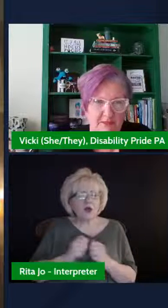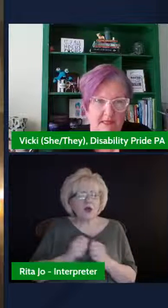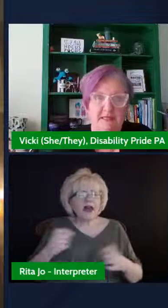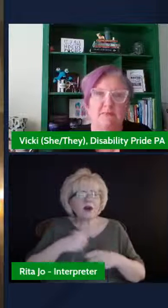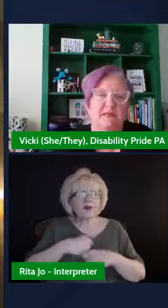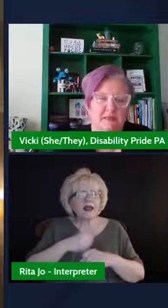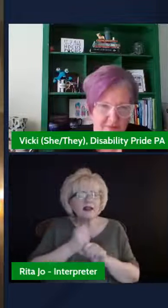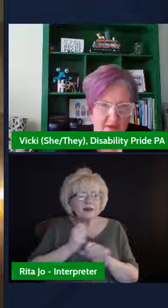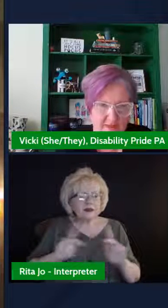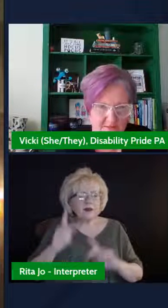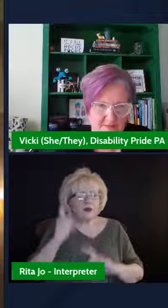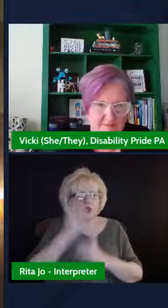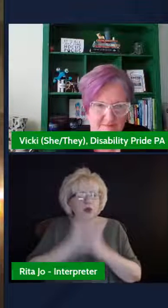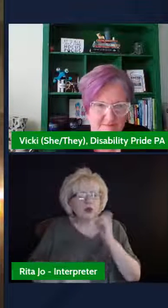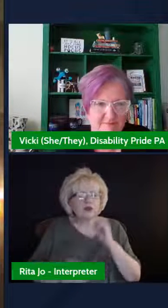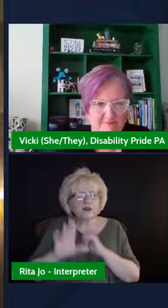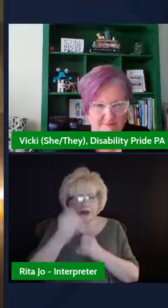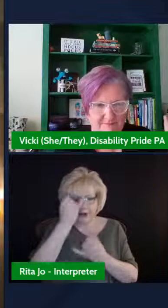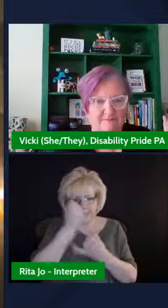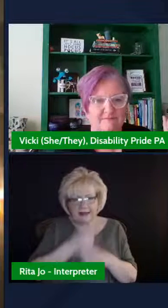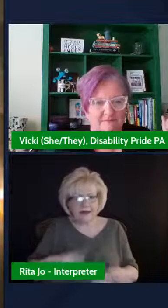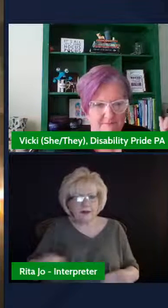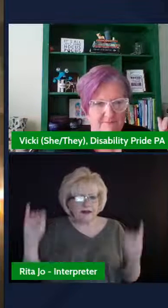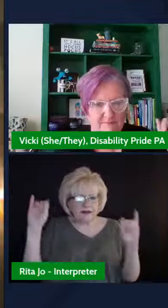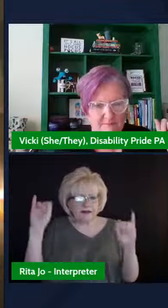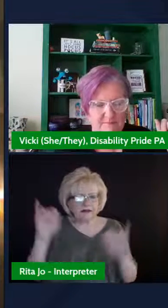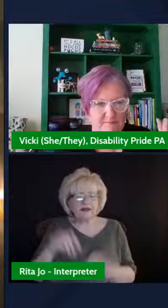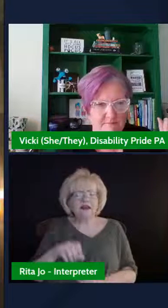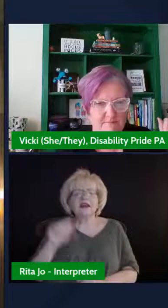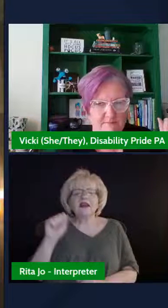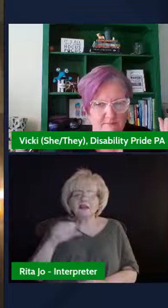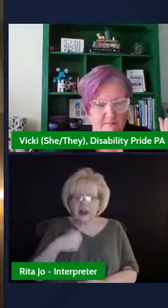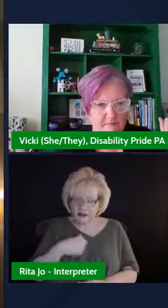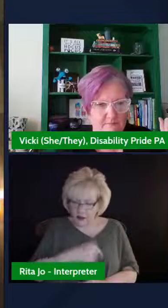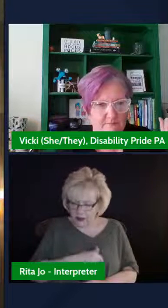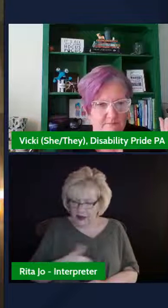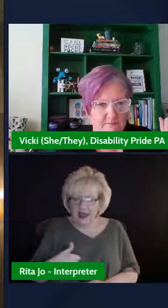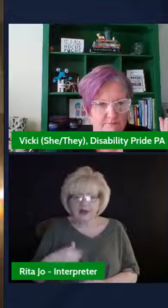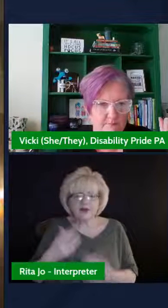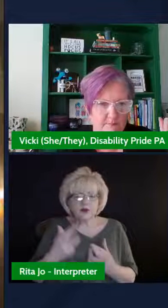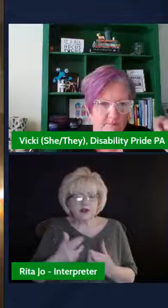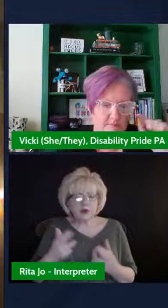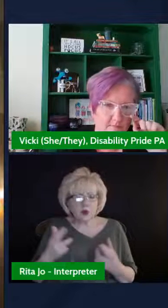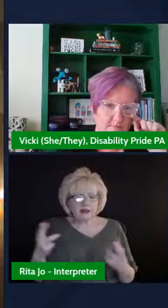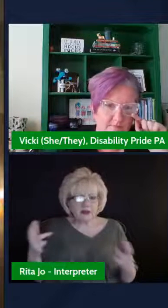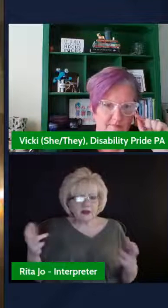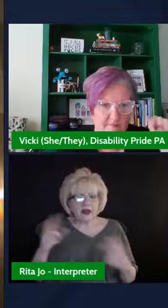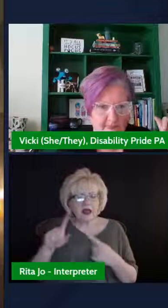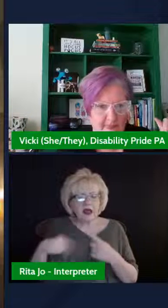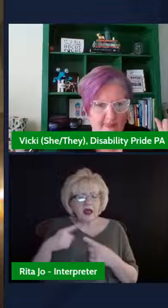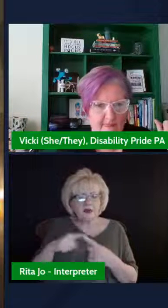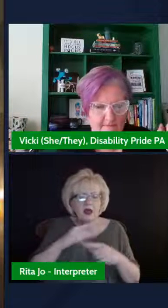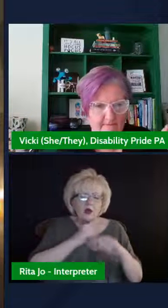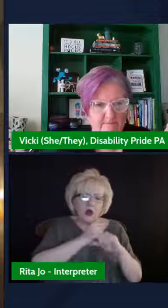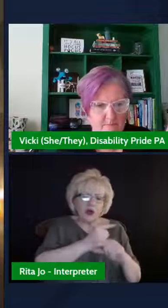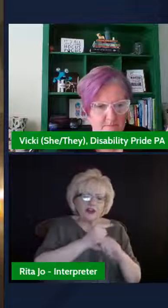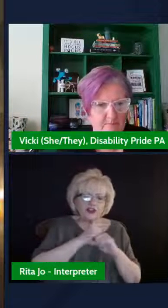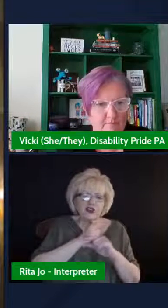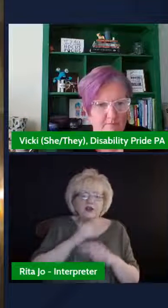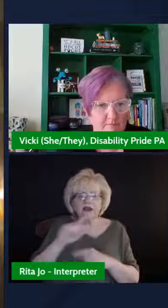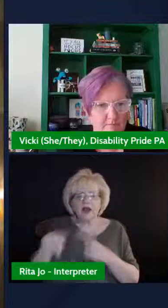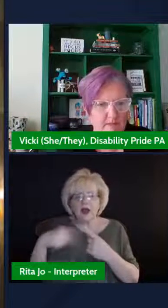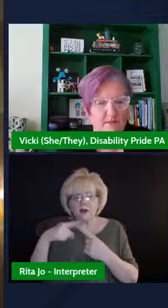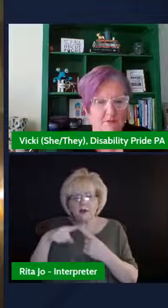lose their independent thought. Yeah, and we do have resources on conservatorships, guardianships, estate planning on